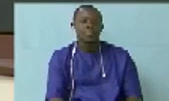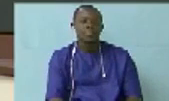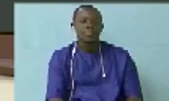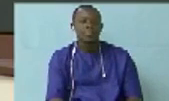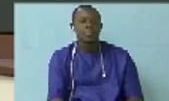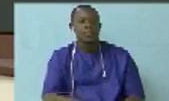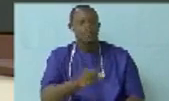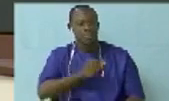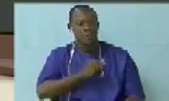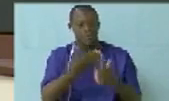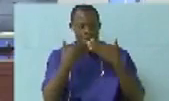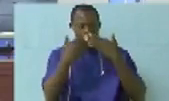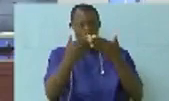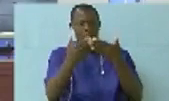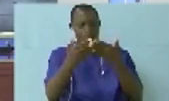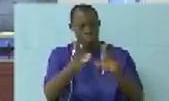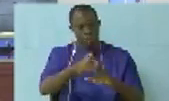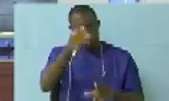He told the commission